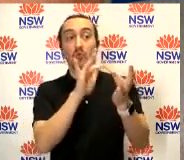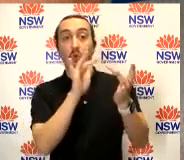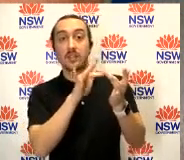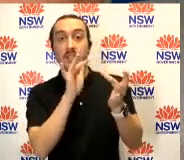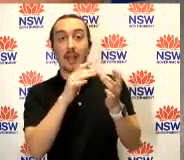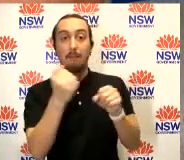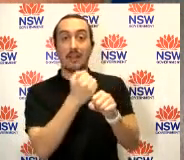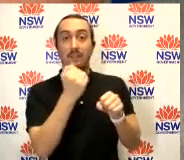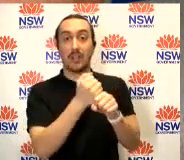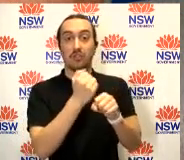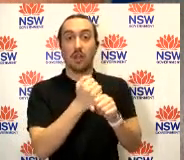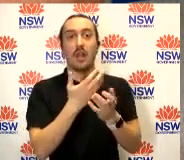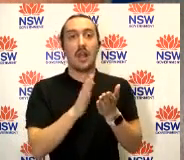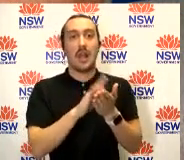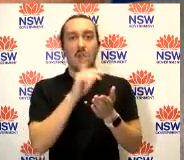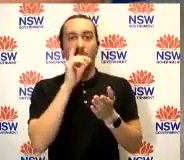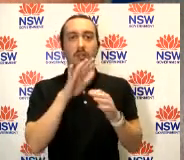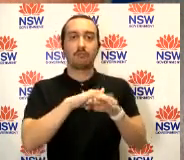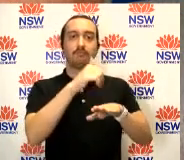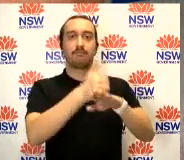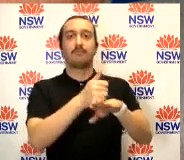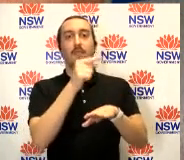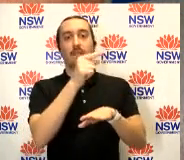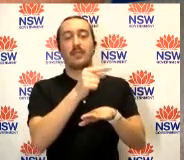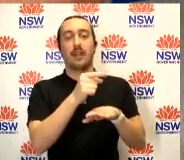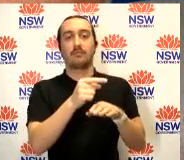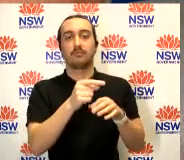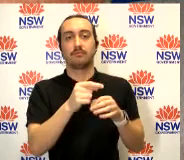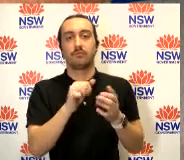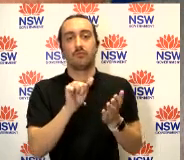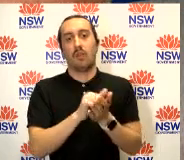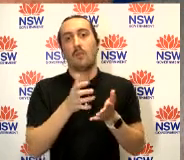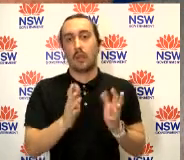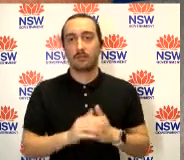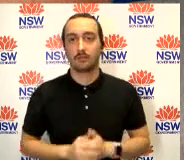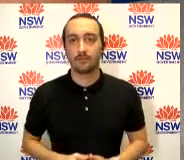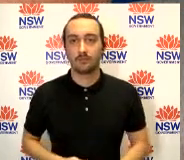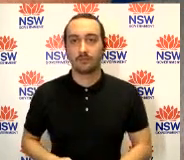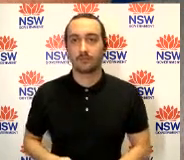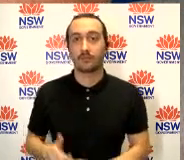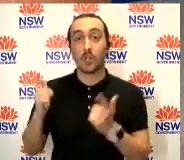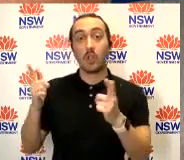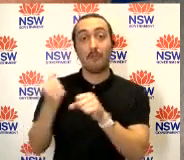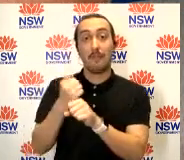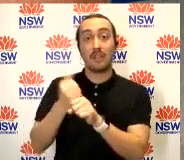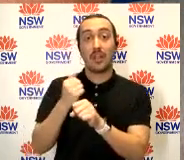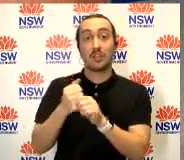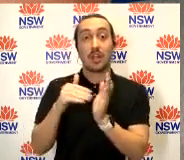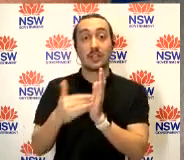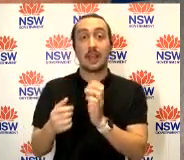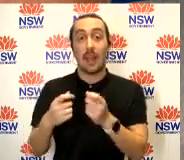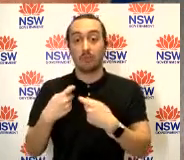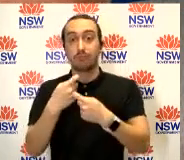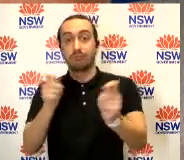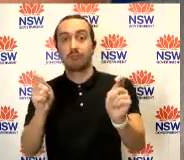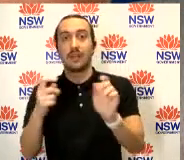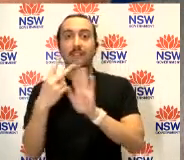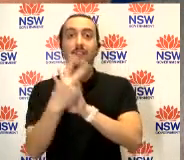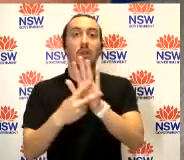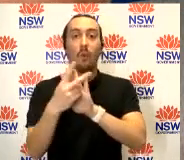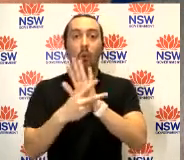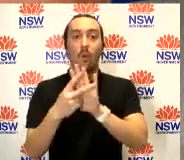of roofs, eaves, or whatever they can be installed into. Yeah, a lot of the manufacturers now are actually putting out videos too, like and doing